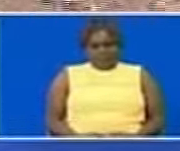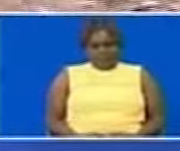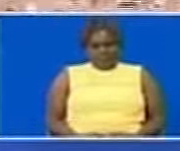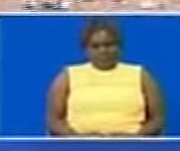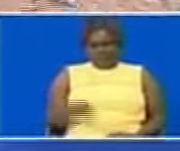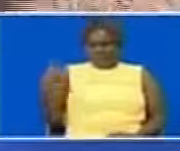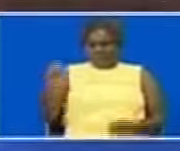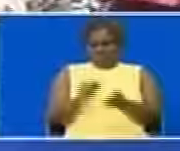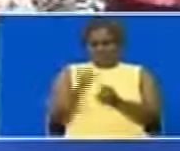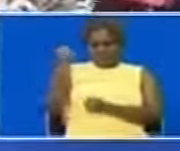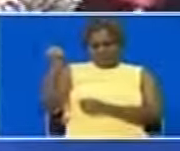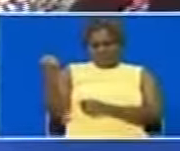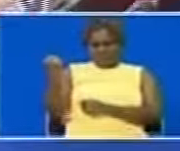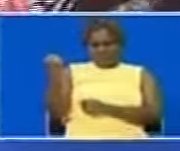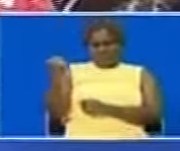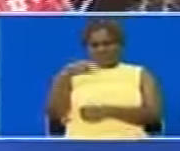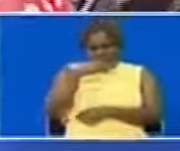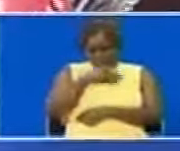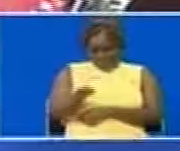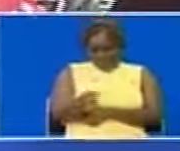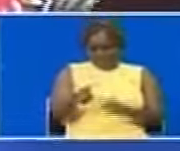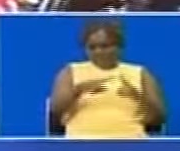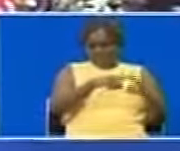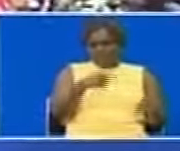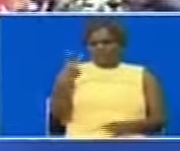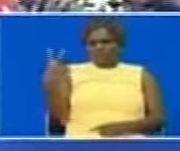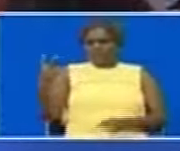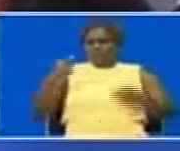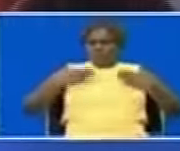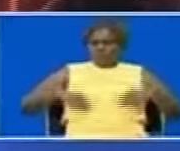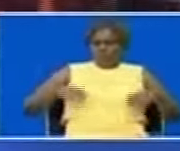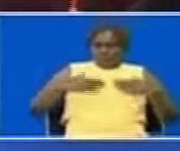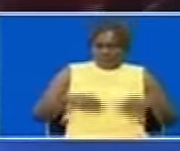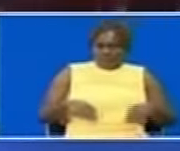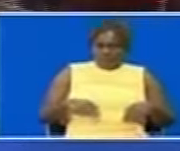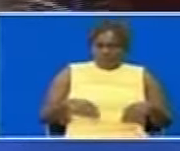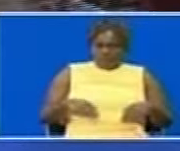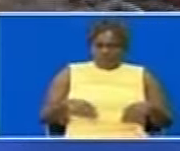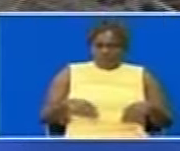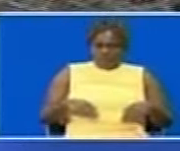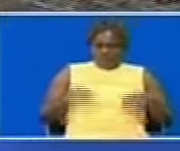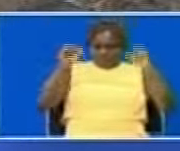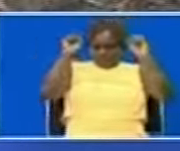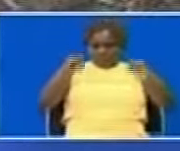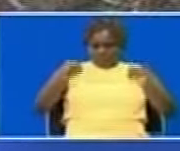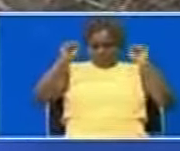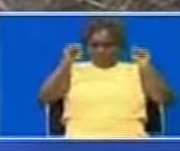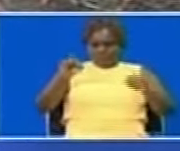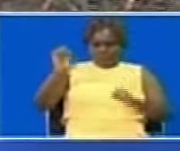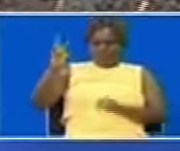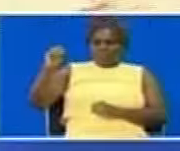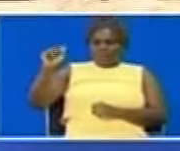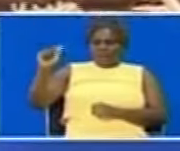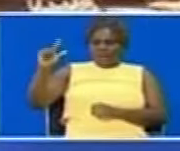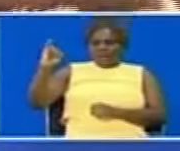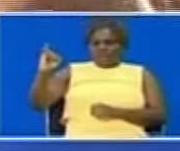In 2015, an elephant killed two people in Amboseli. This triggered a massive demonstration at the Emali Loitoktok